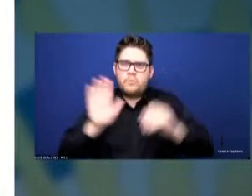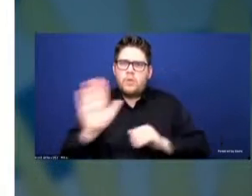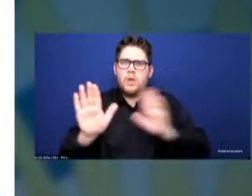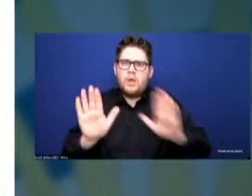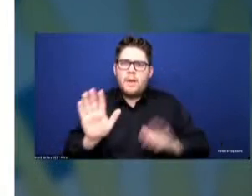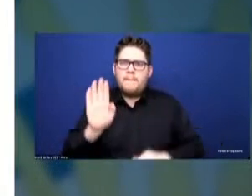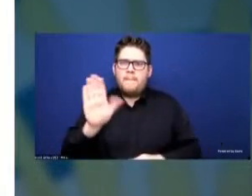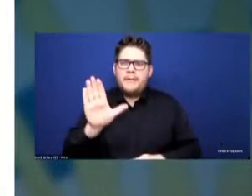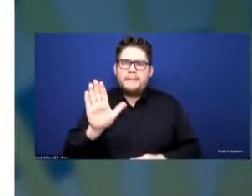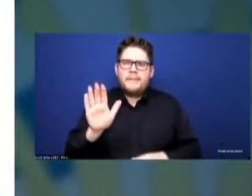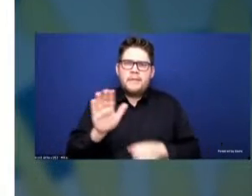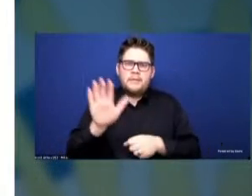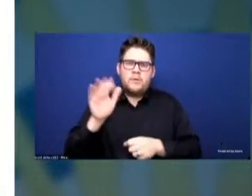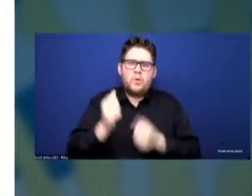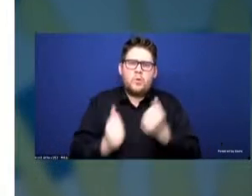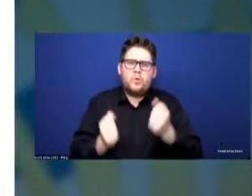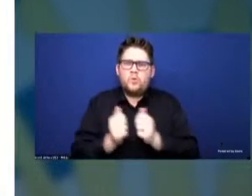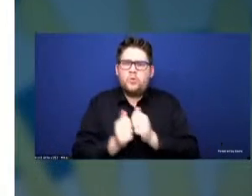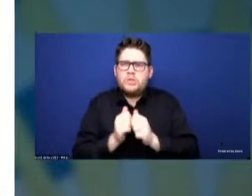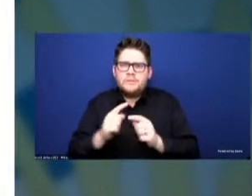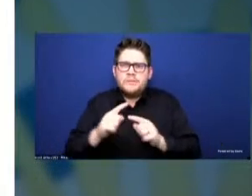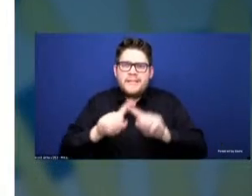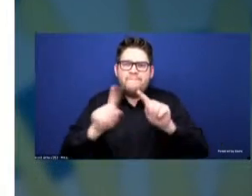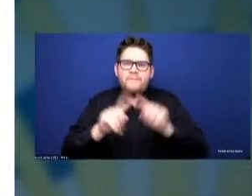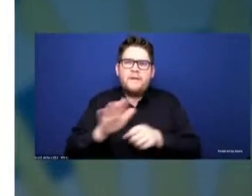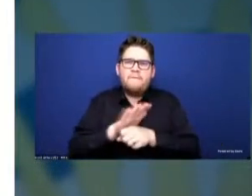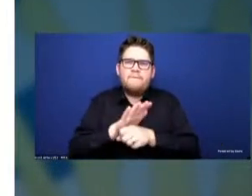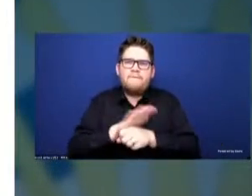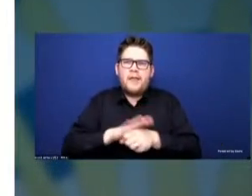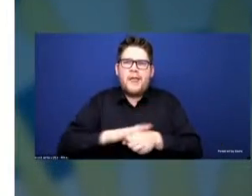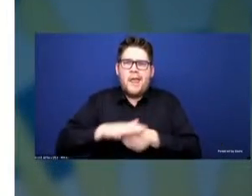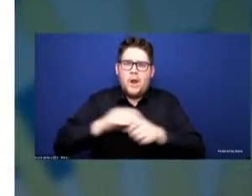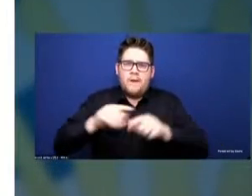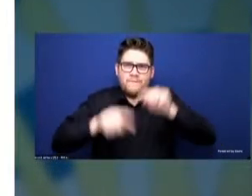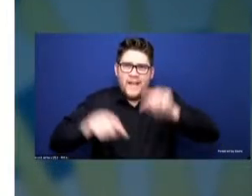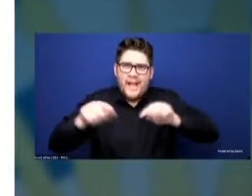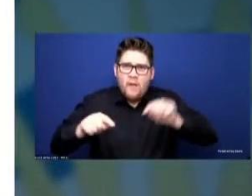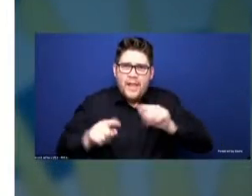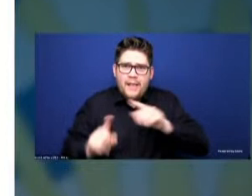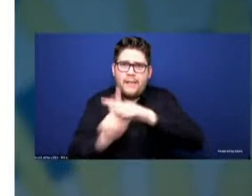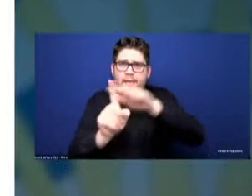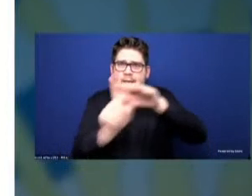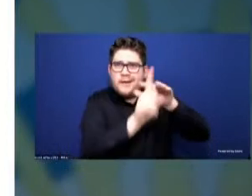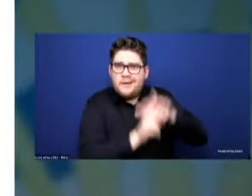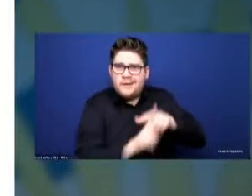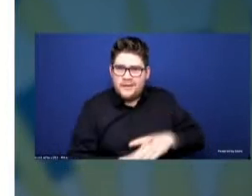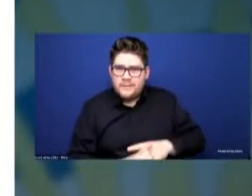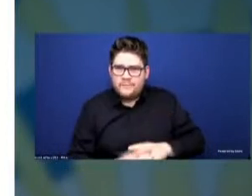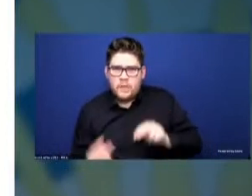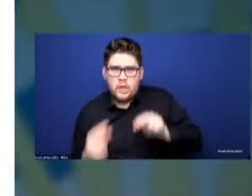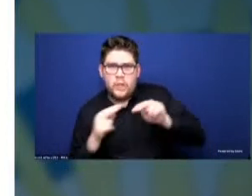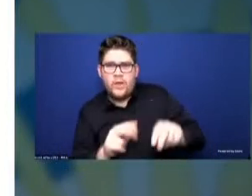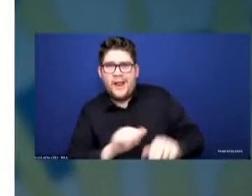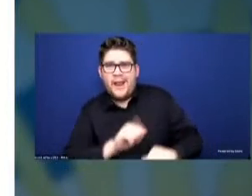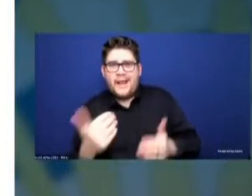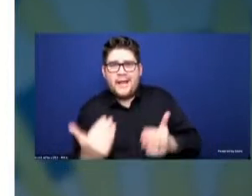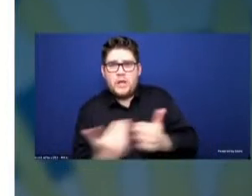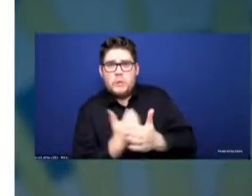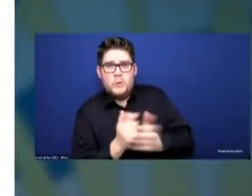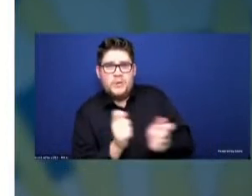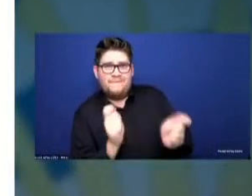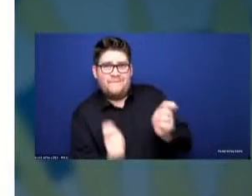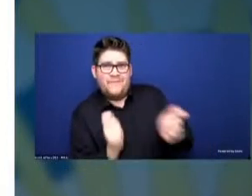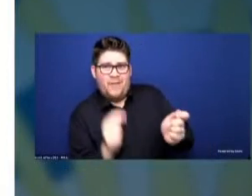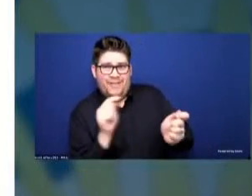parts of the province and are able to detect if new ones of concern arise. As well, we'll continue to use our whole